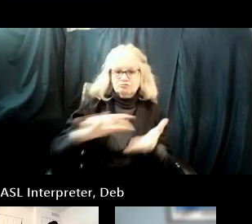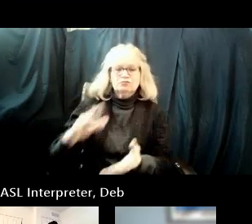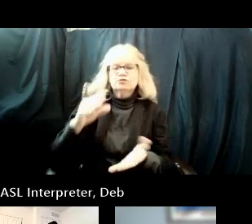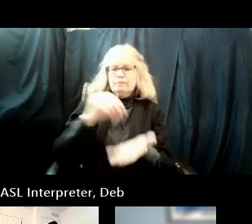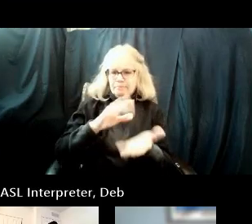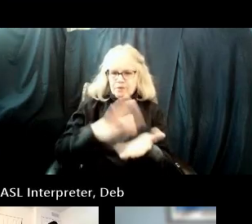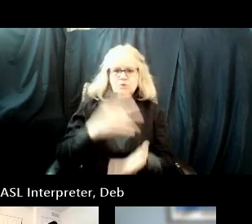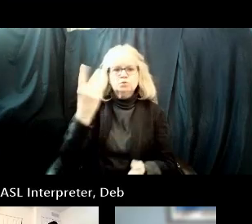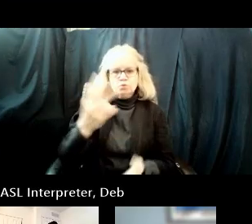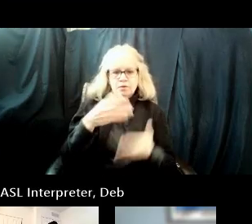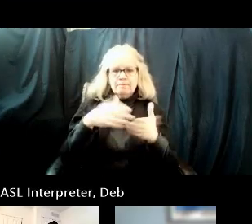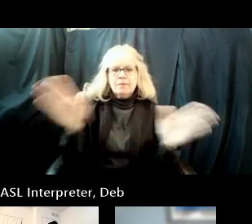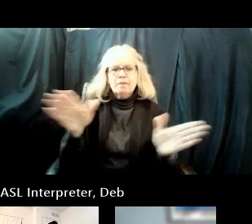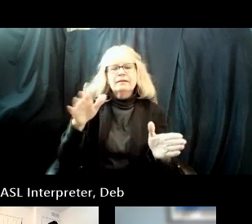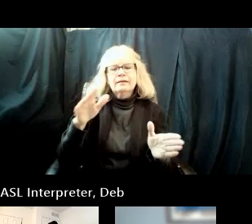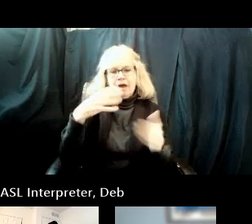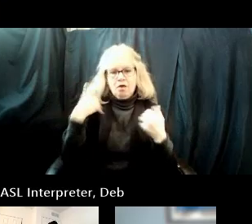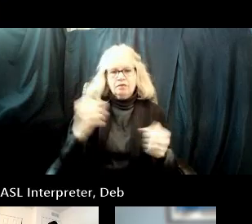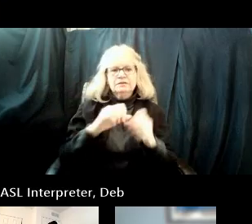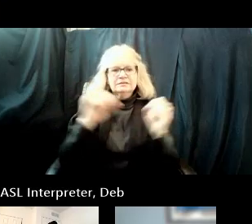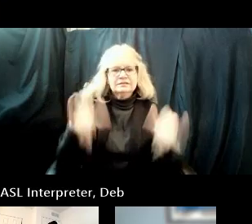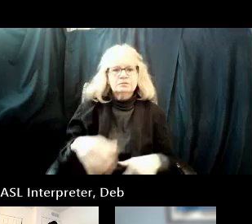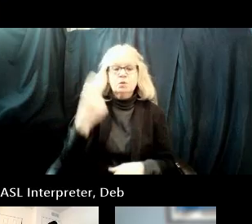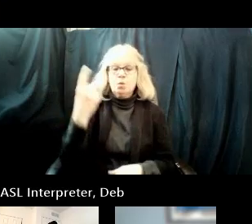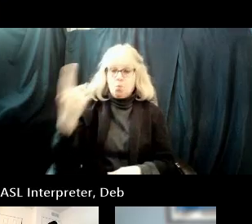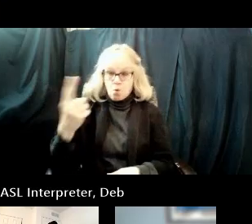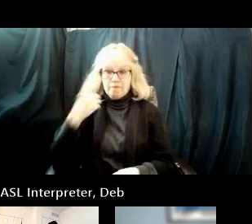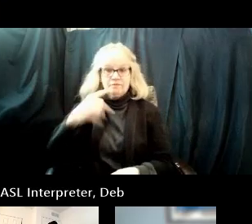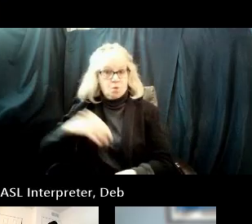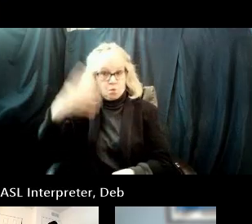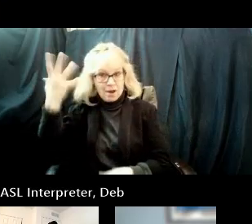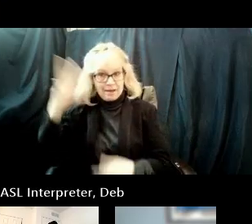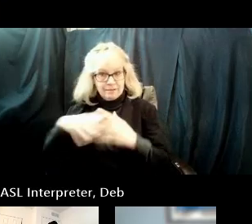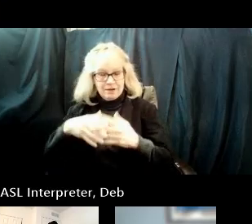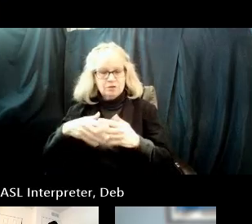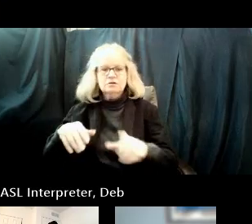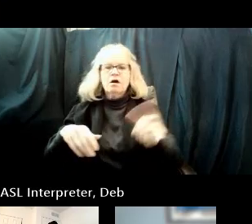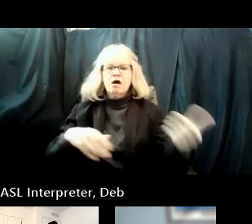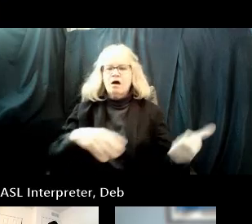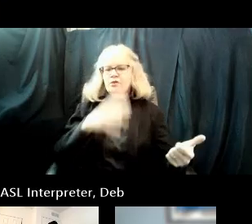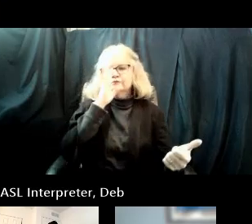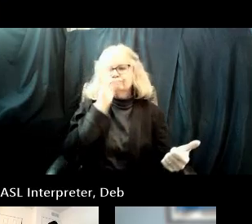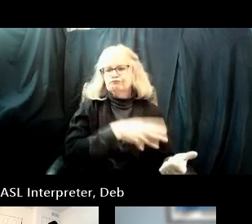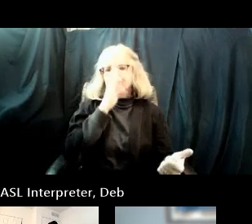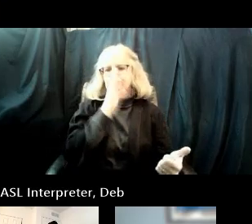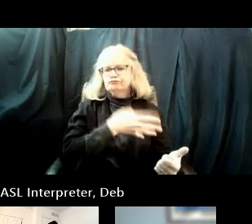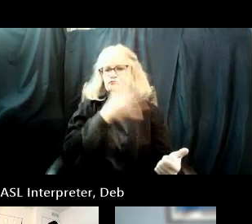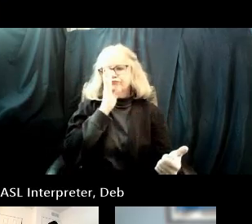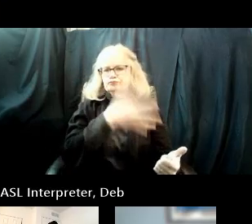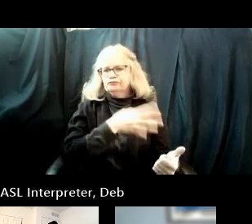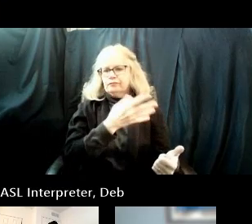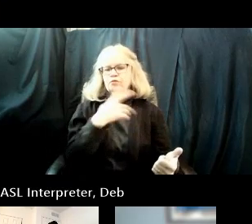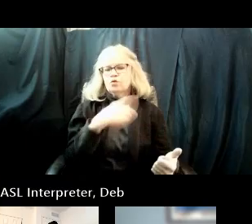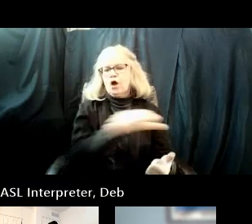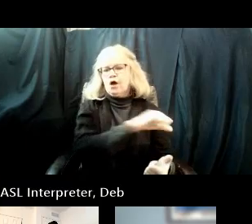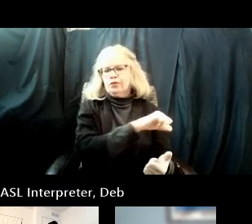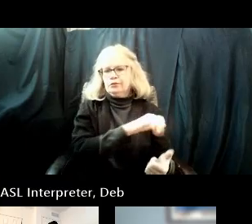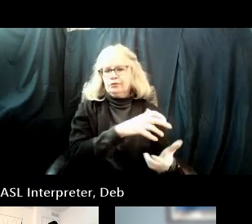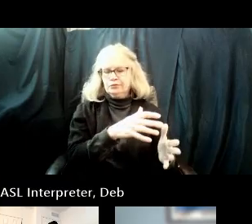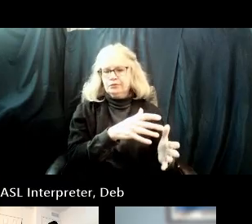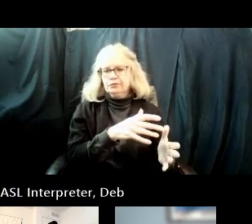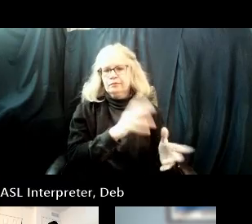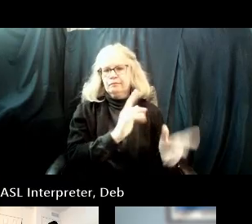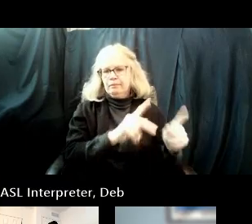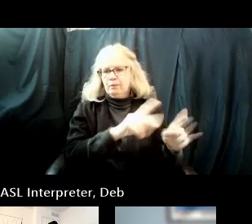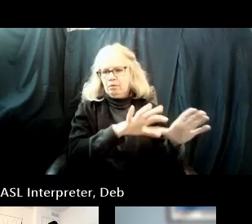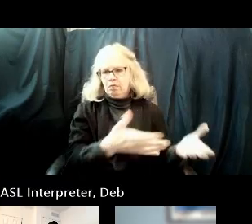well-resourced one for white Americans and the other neglected for basically everyone else. So, this